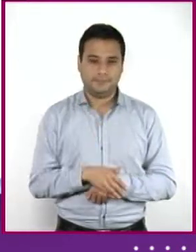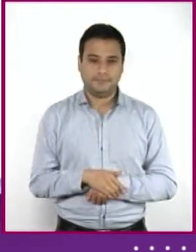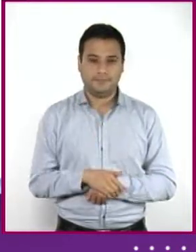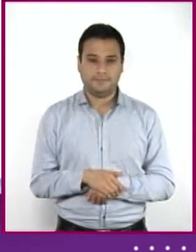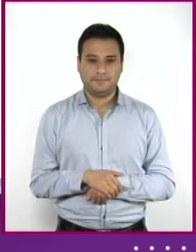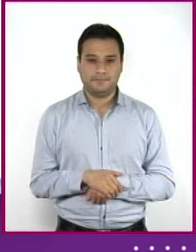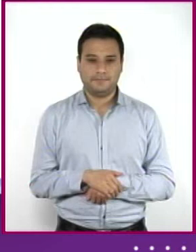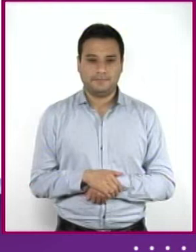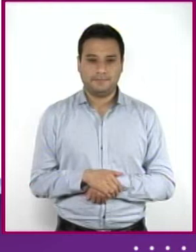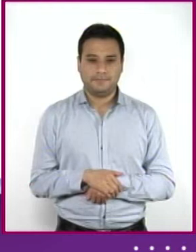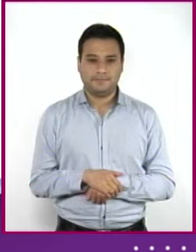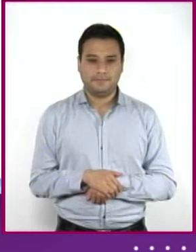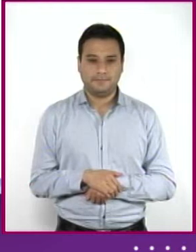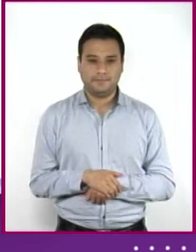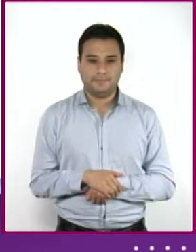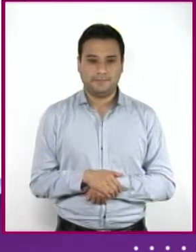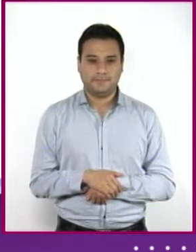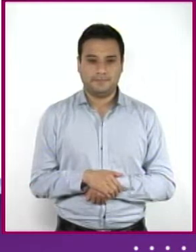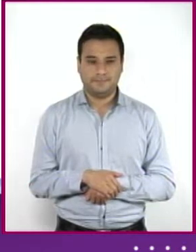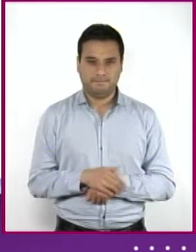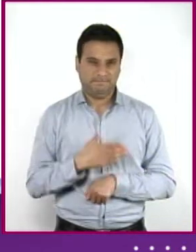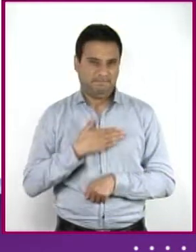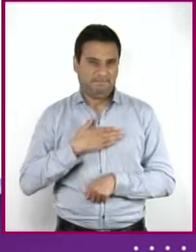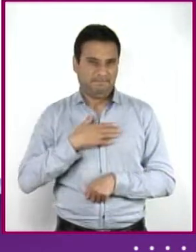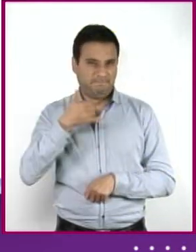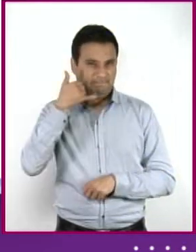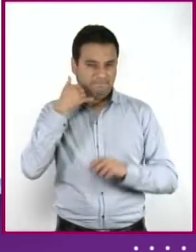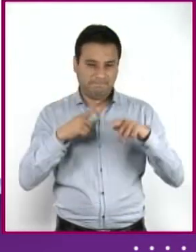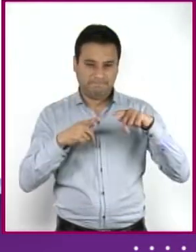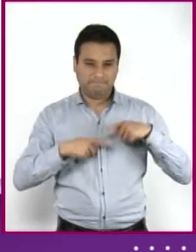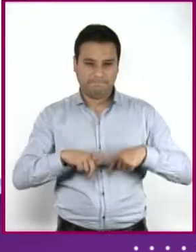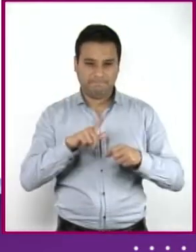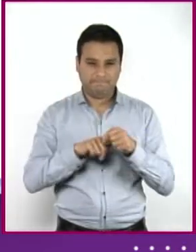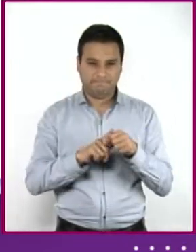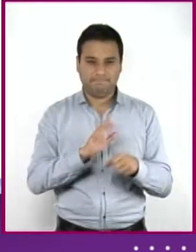31-725-3232, mobile,